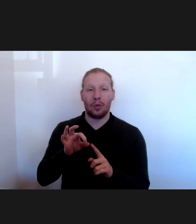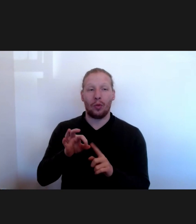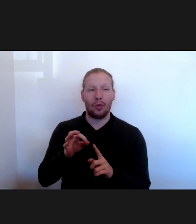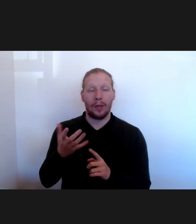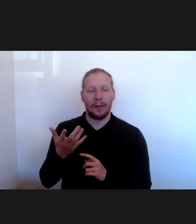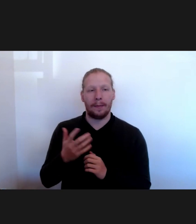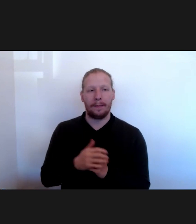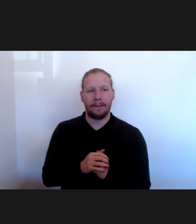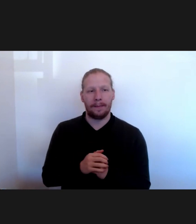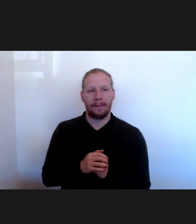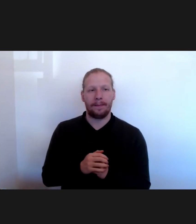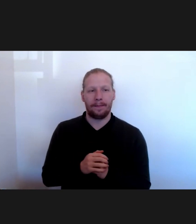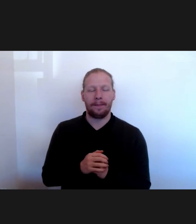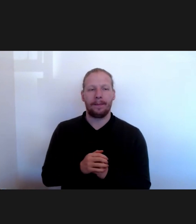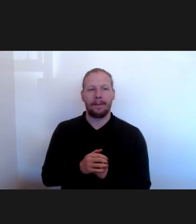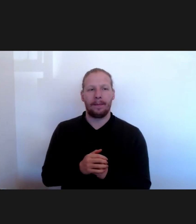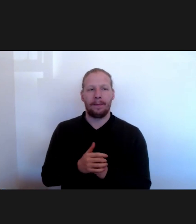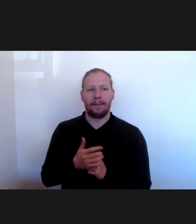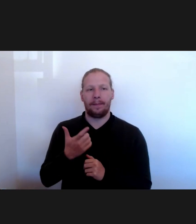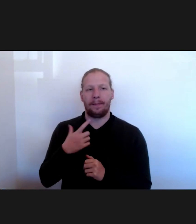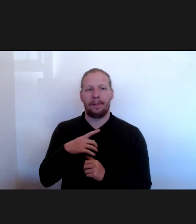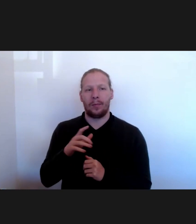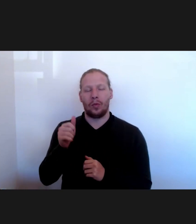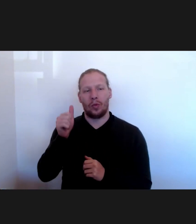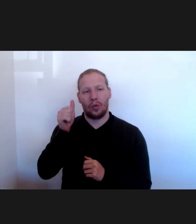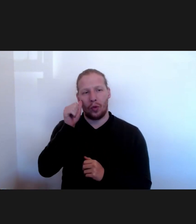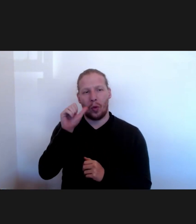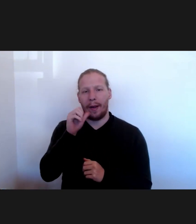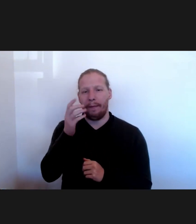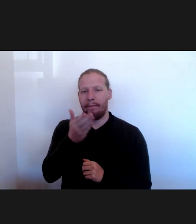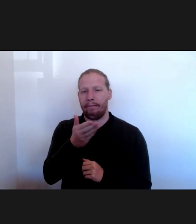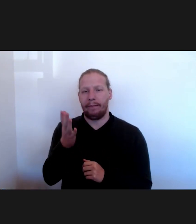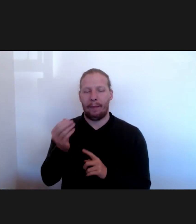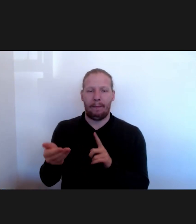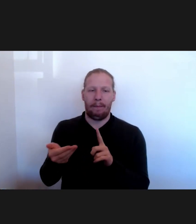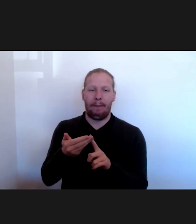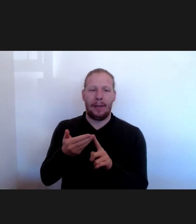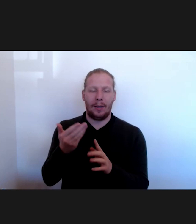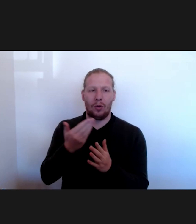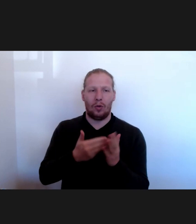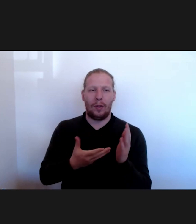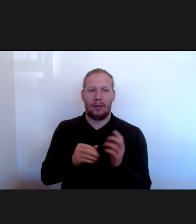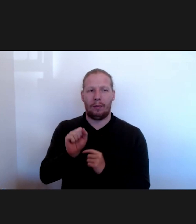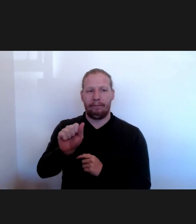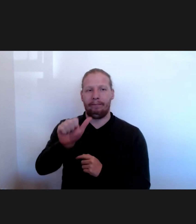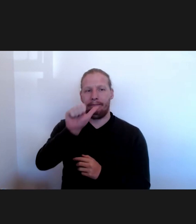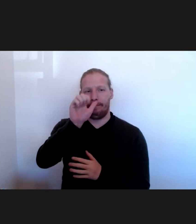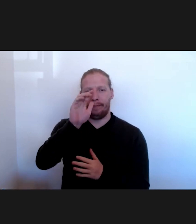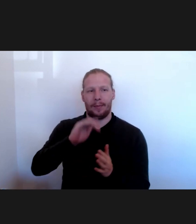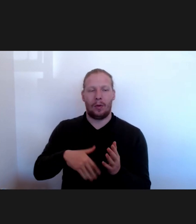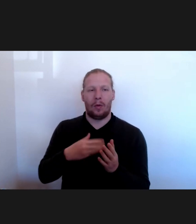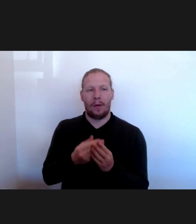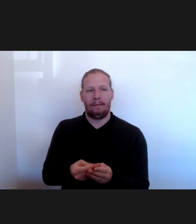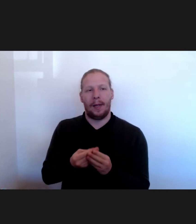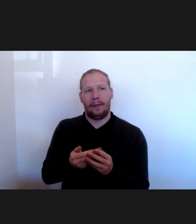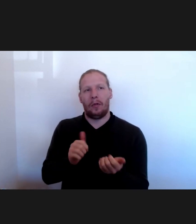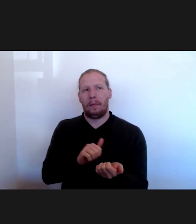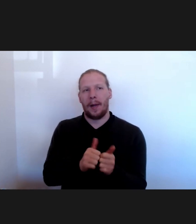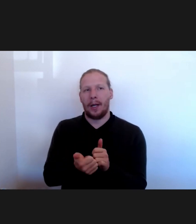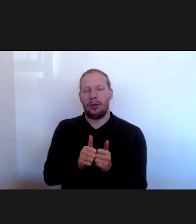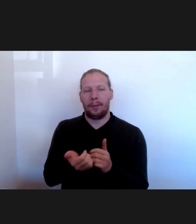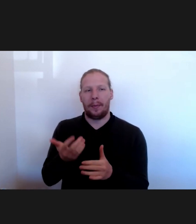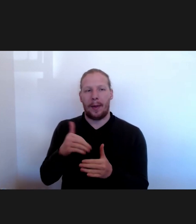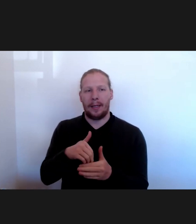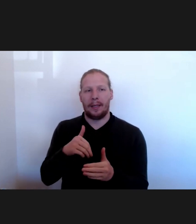wanting to know from the panelists to share some particular stories from their experience where meaningful partnership and participation